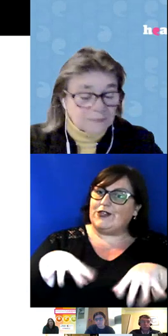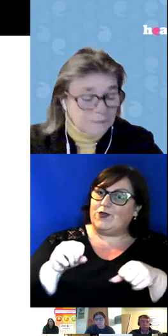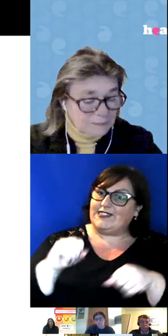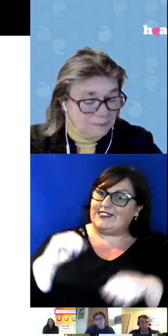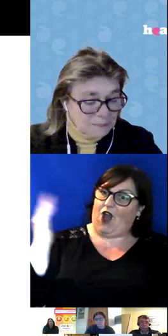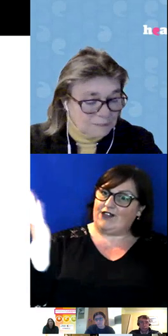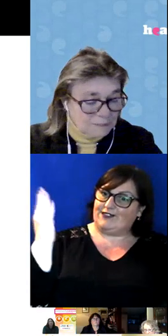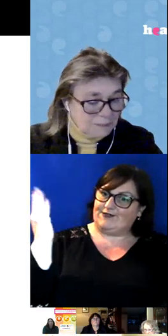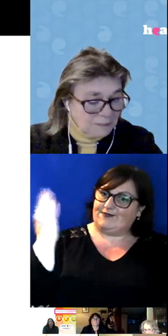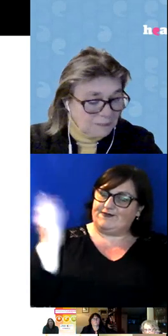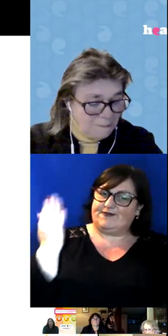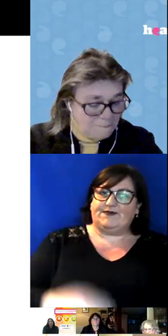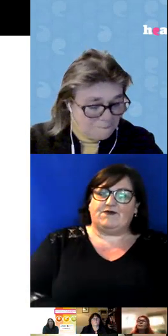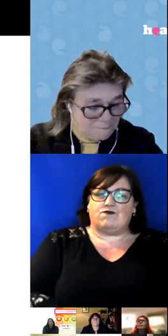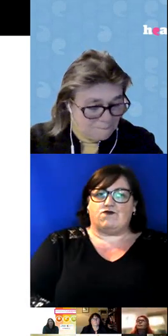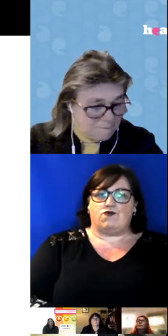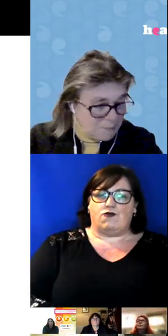Brilliant. Thank you, Ros.